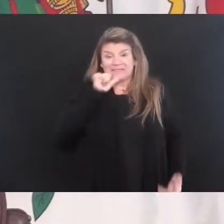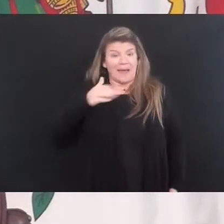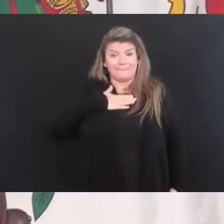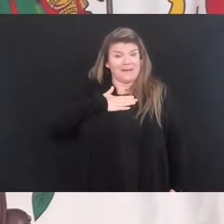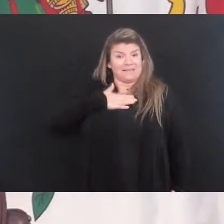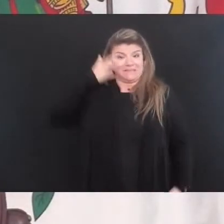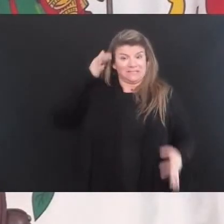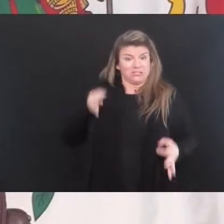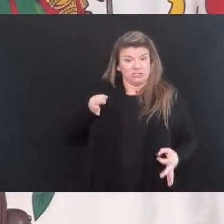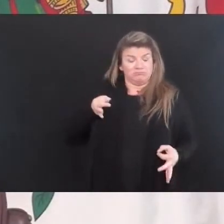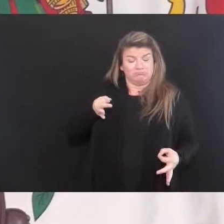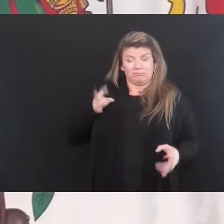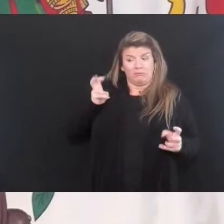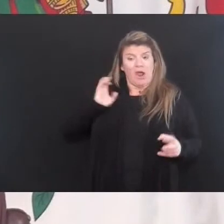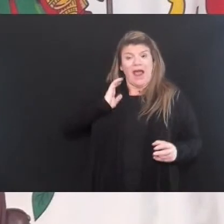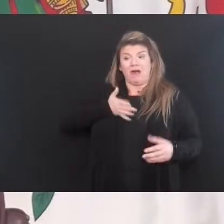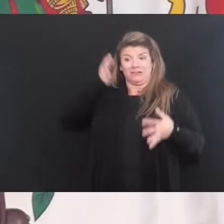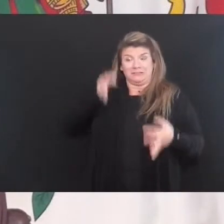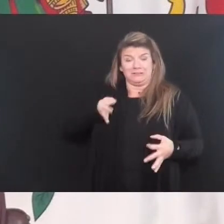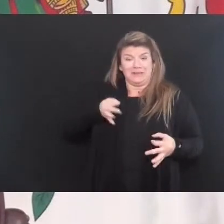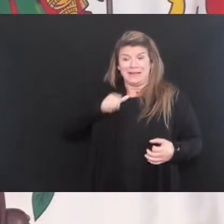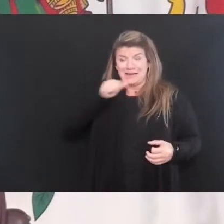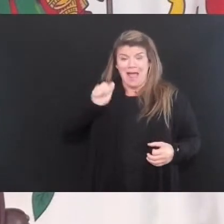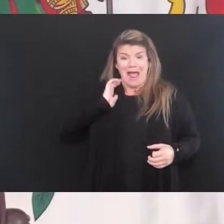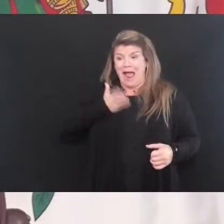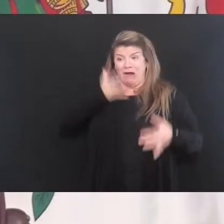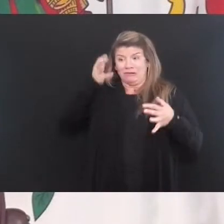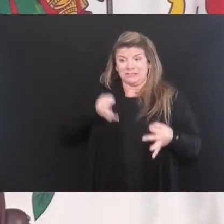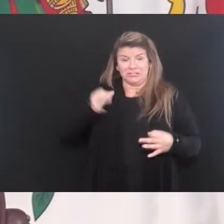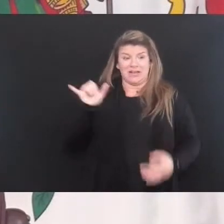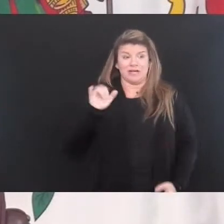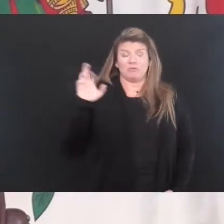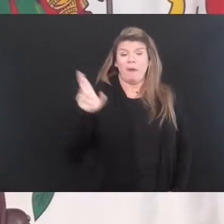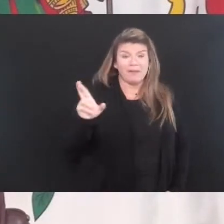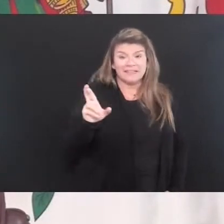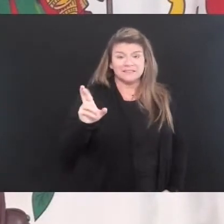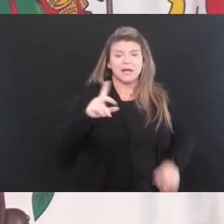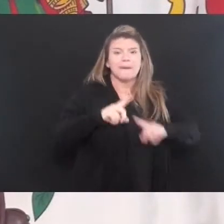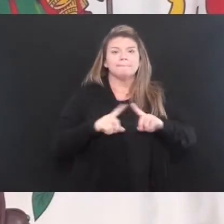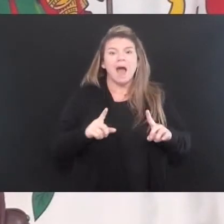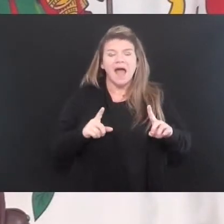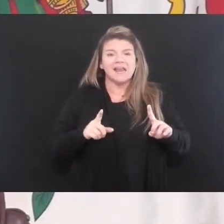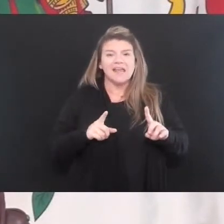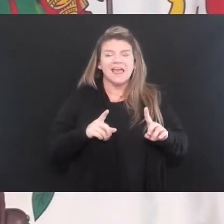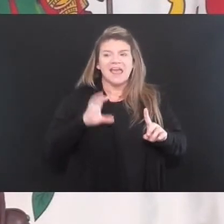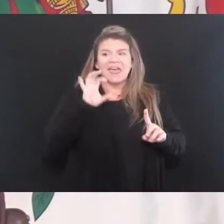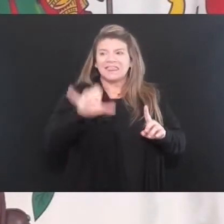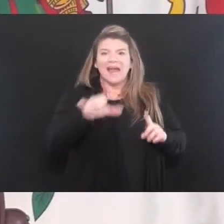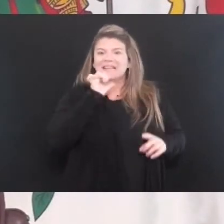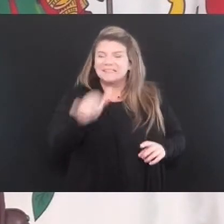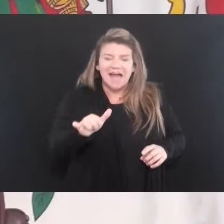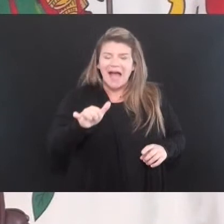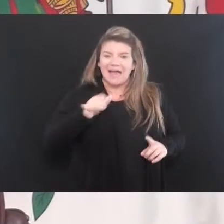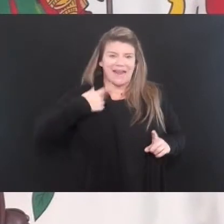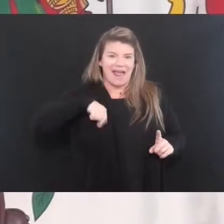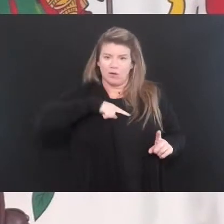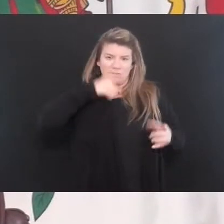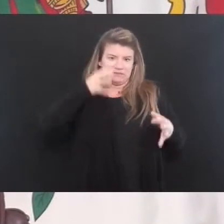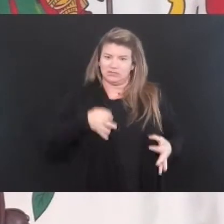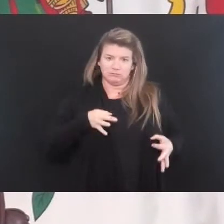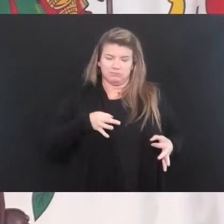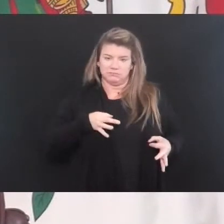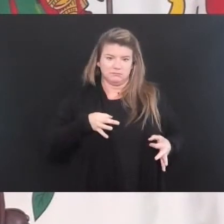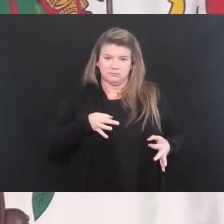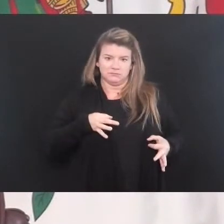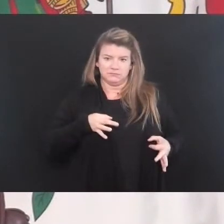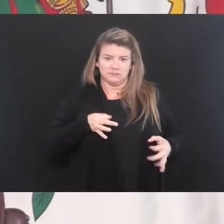decision, especially not our decision as Republicans. But absolutely, that is not our decision, to